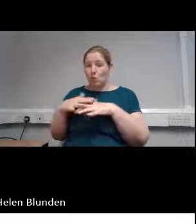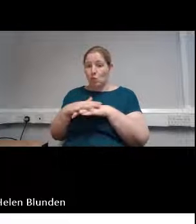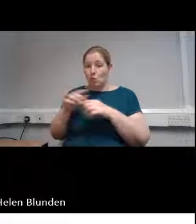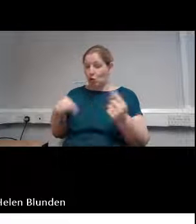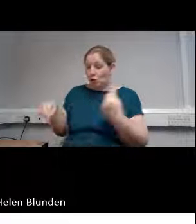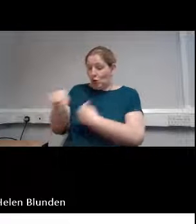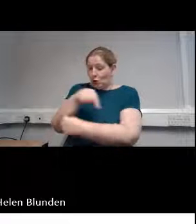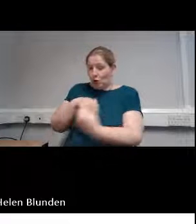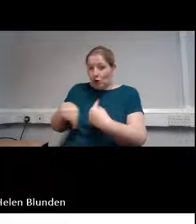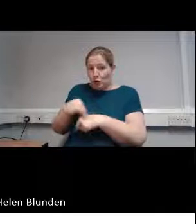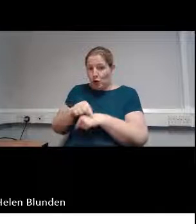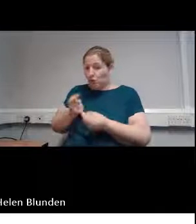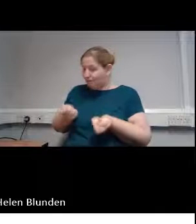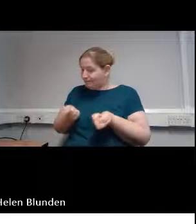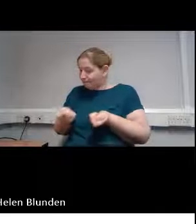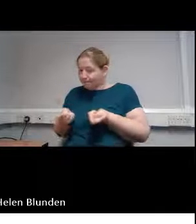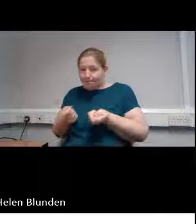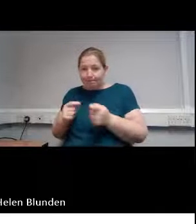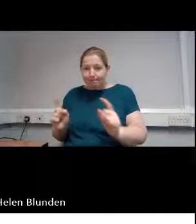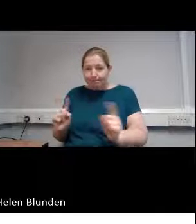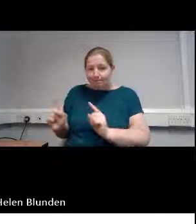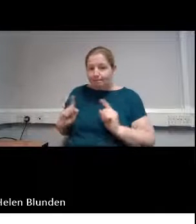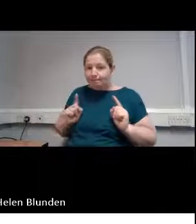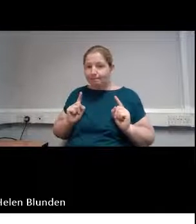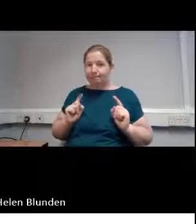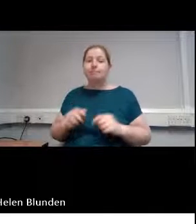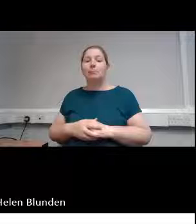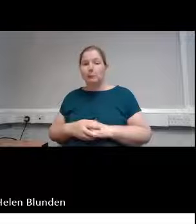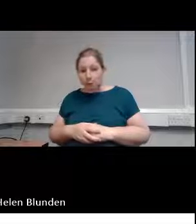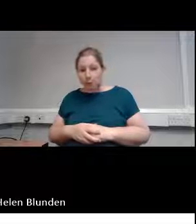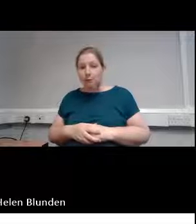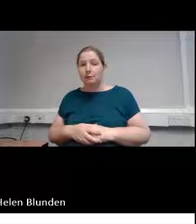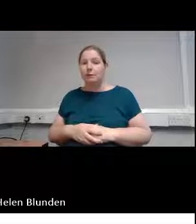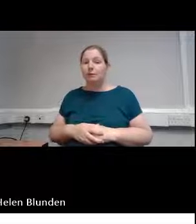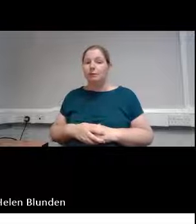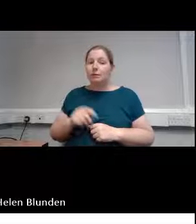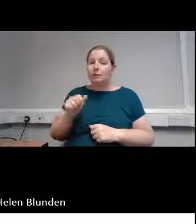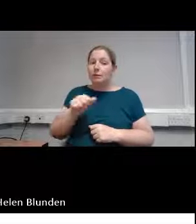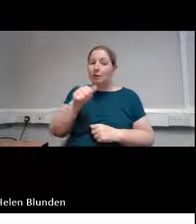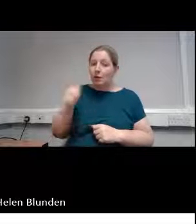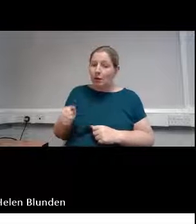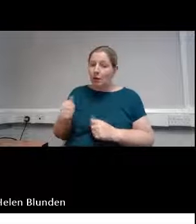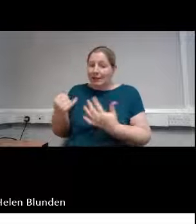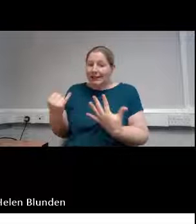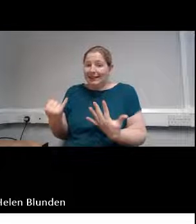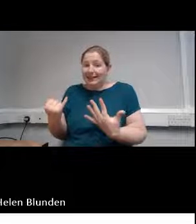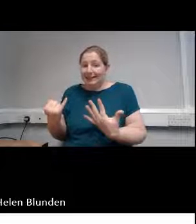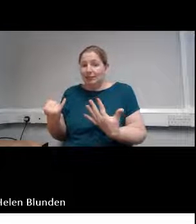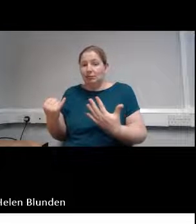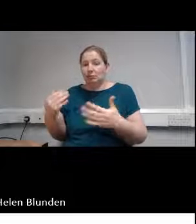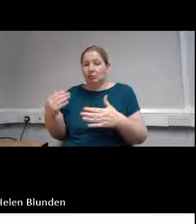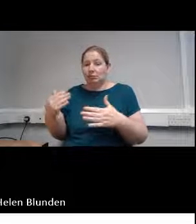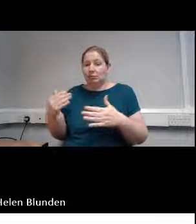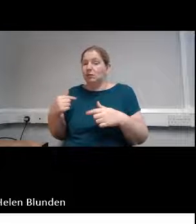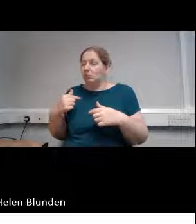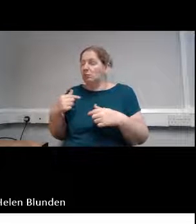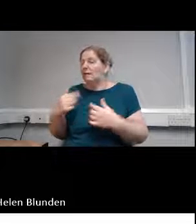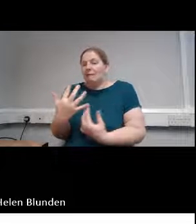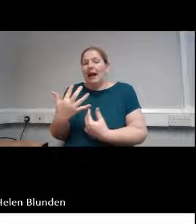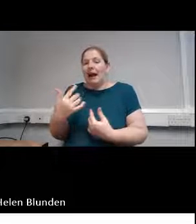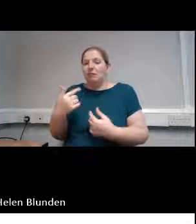deliver the things that we want to deliver for the year, and then we continue to